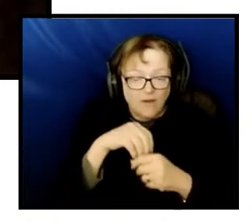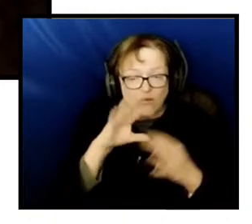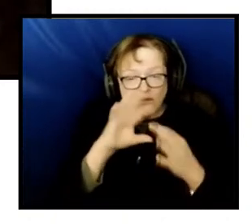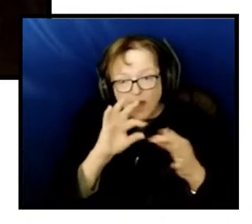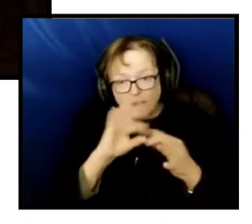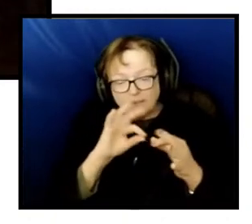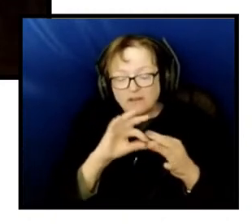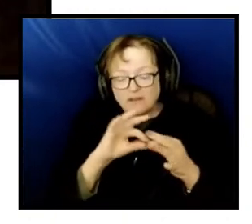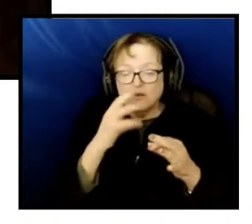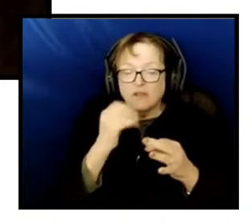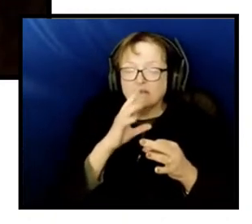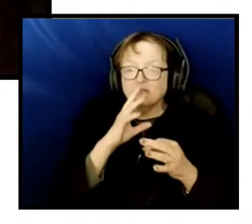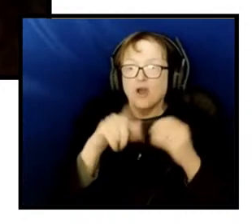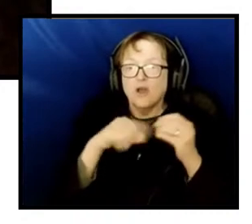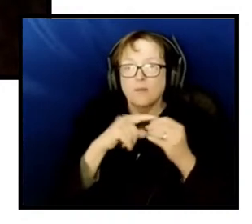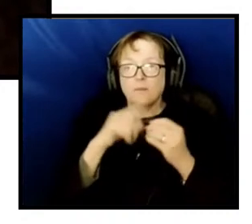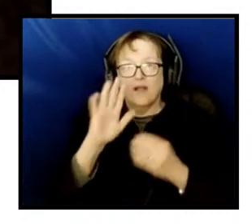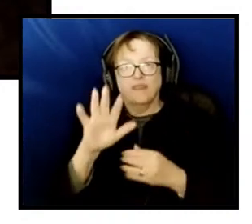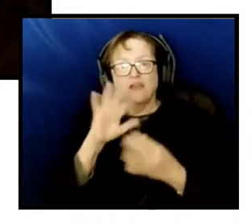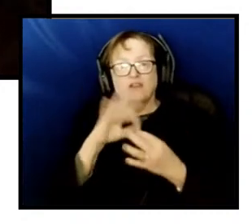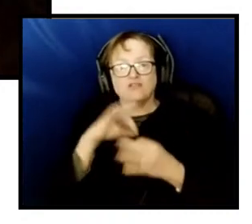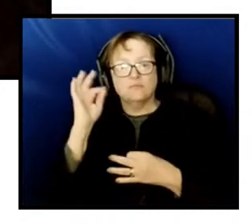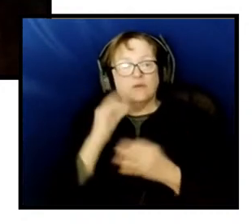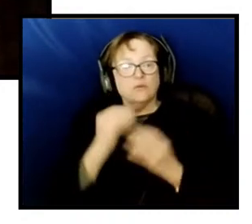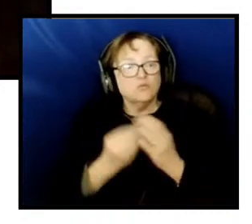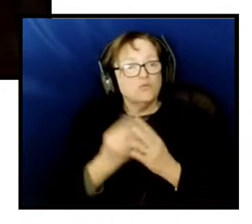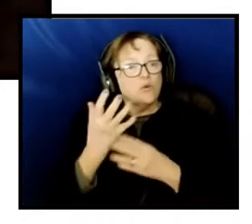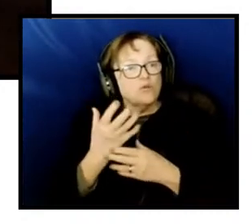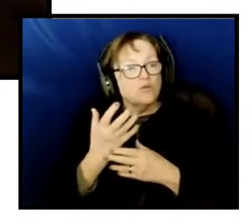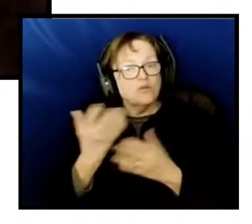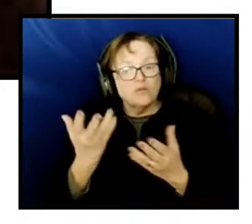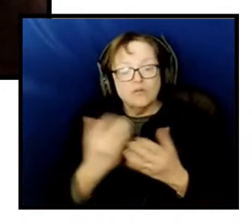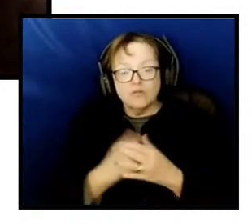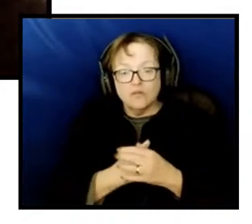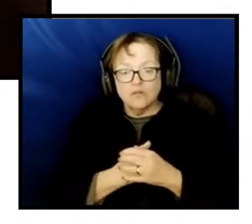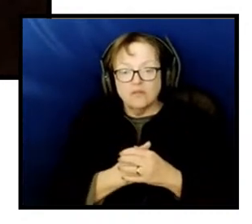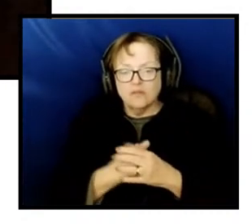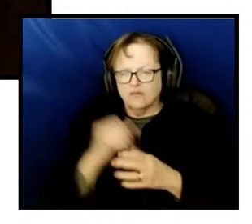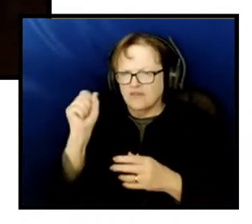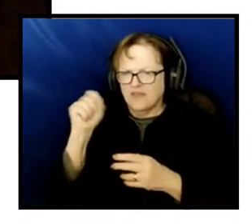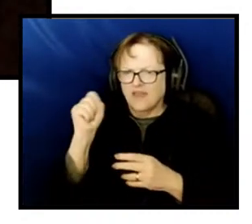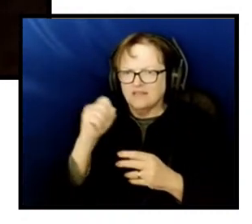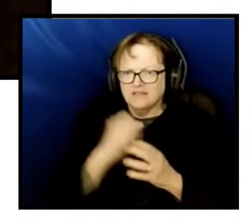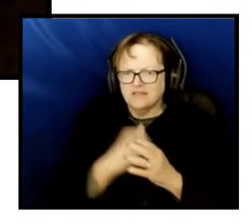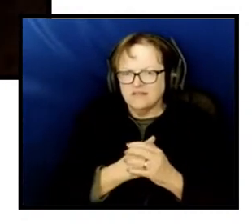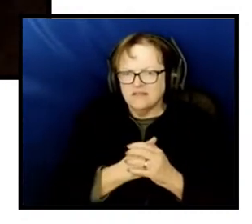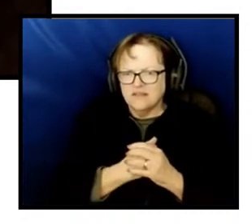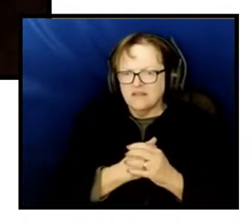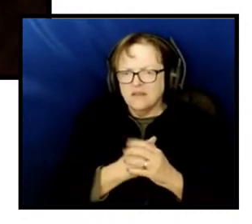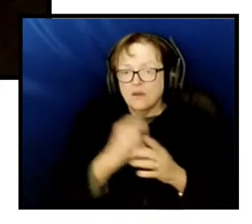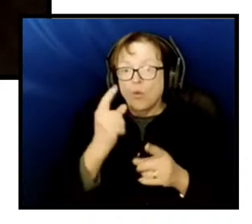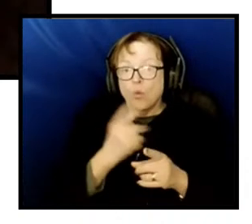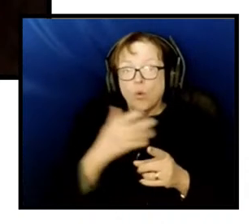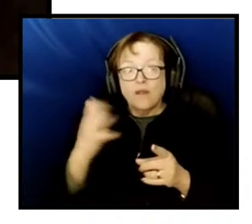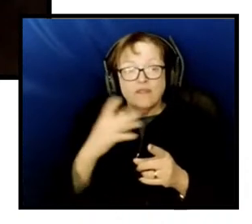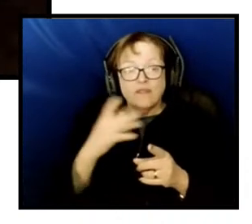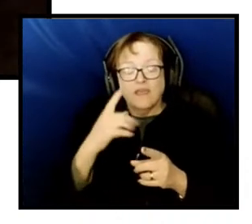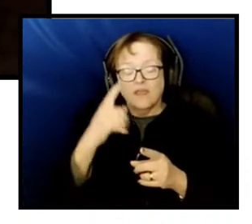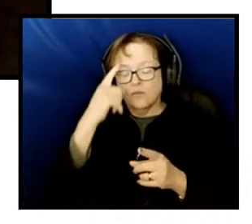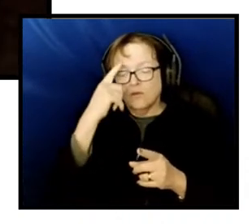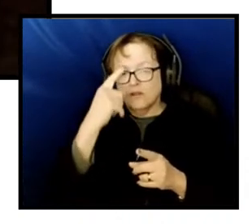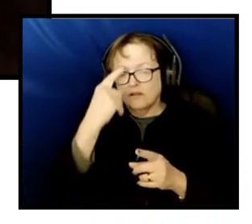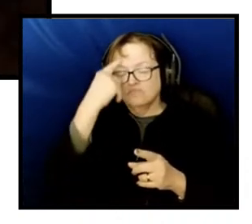about their spiritual growth. Yes. One thing that really stuck out to me